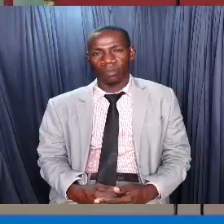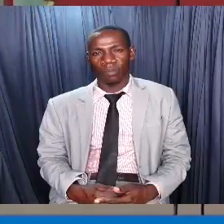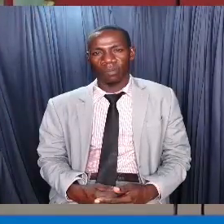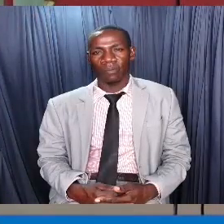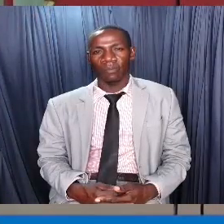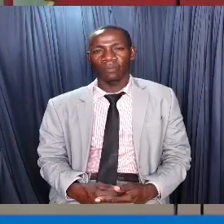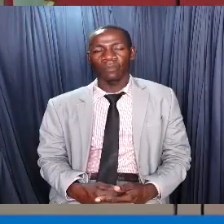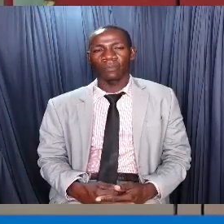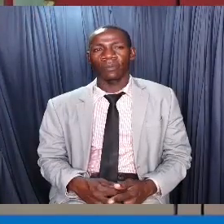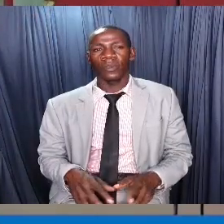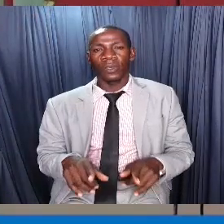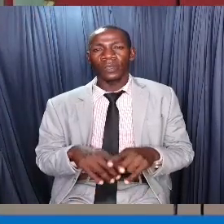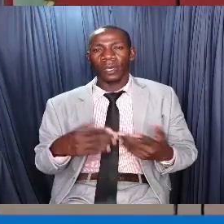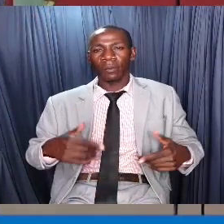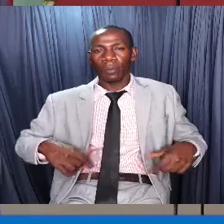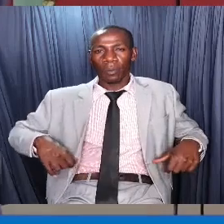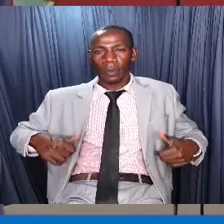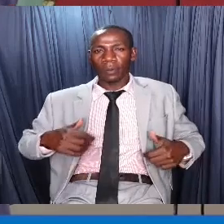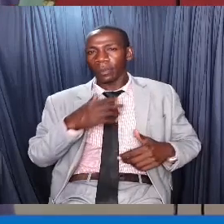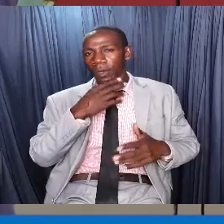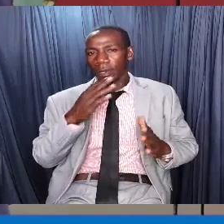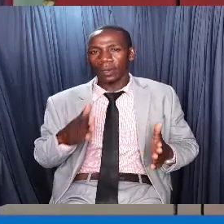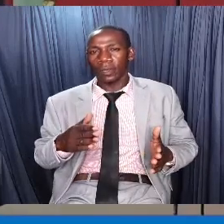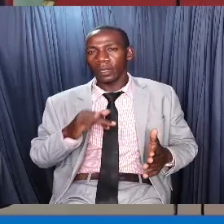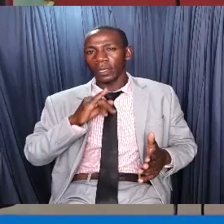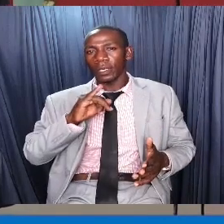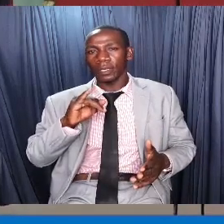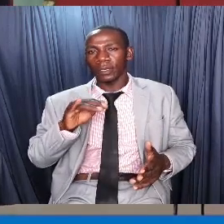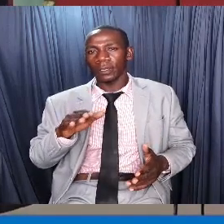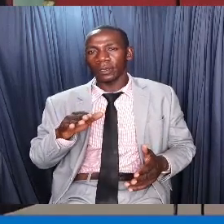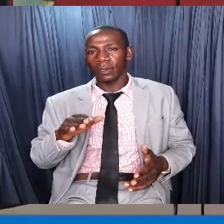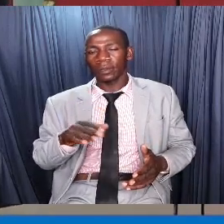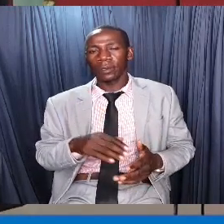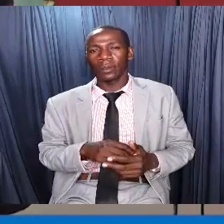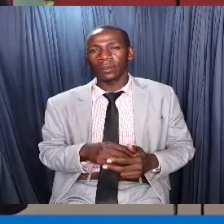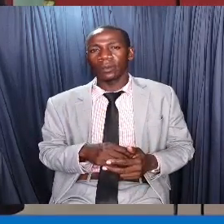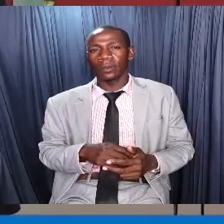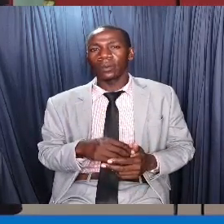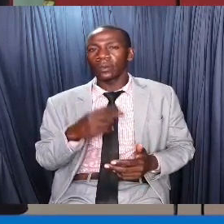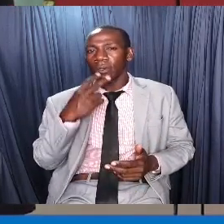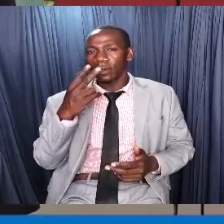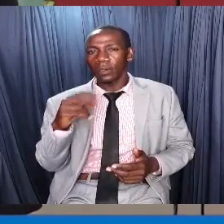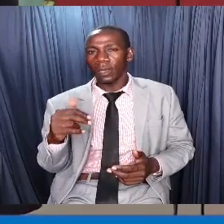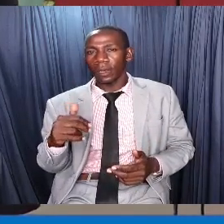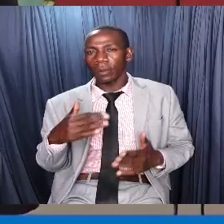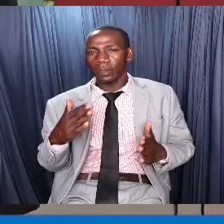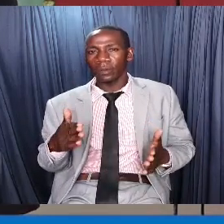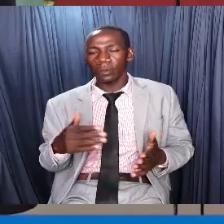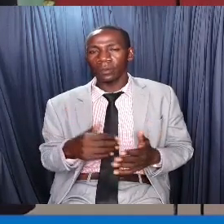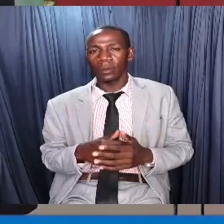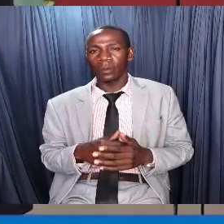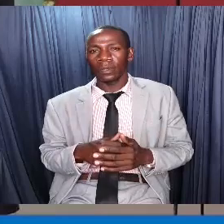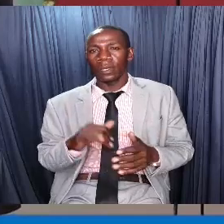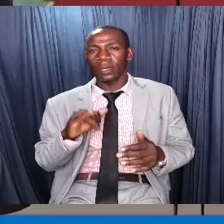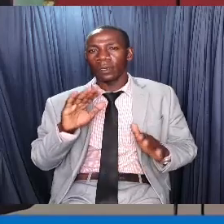Hivyo ndivyo mtu wa kiburi. That is how one with pride alivyo. He is in nature. Haoni mtu mwingine. He doesn't see anybody else.